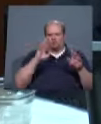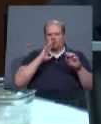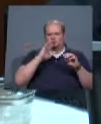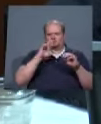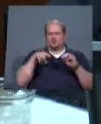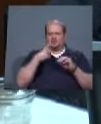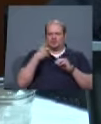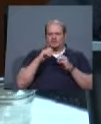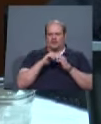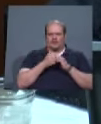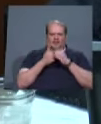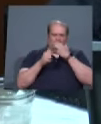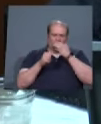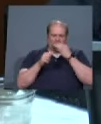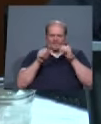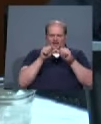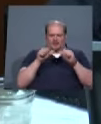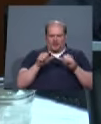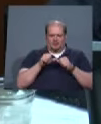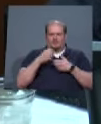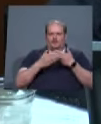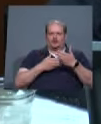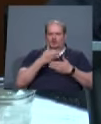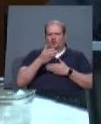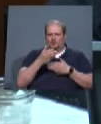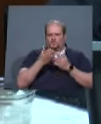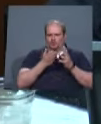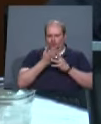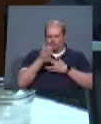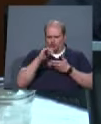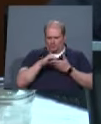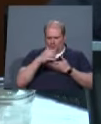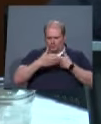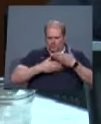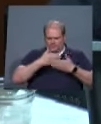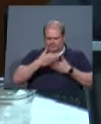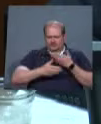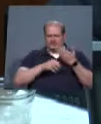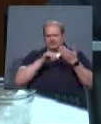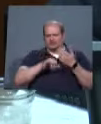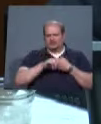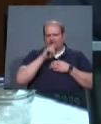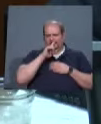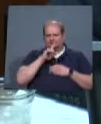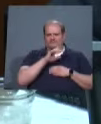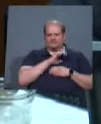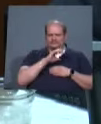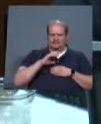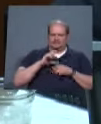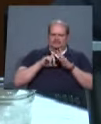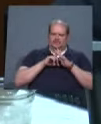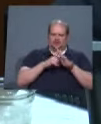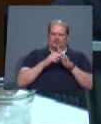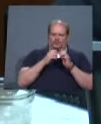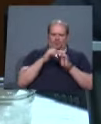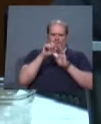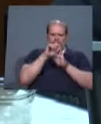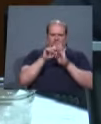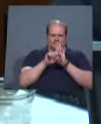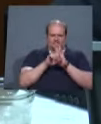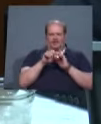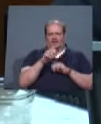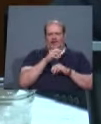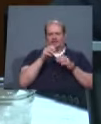about how an area goes about, it is citizen-initiated with the state, mm-hmm.